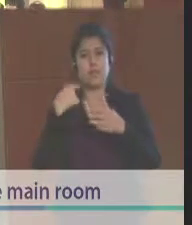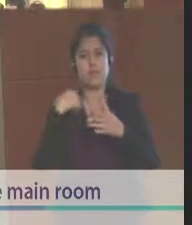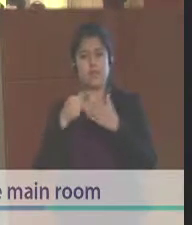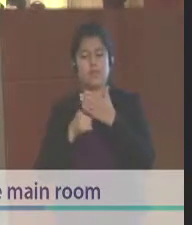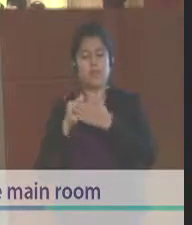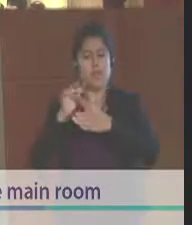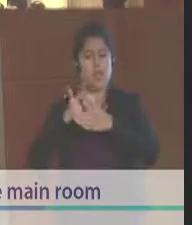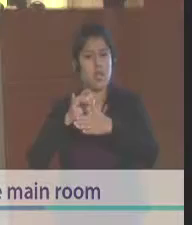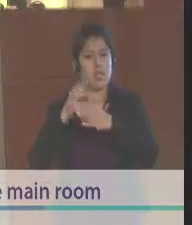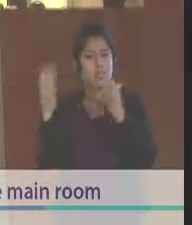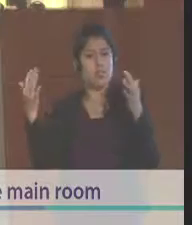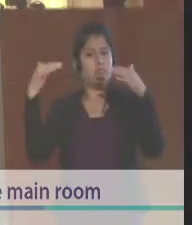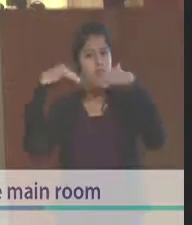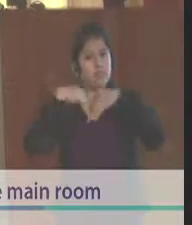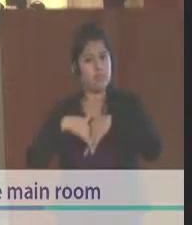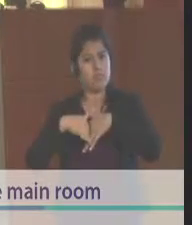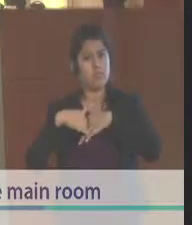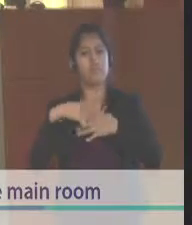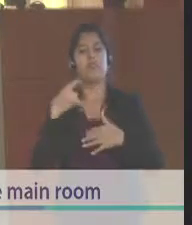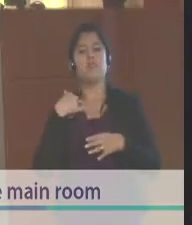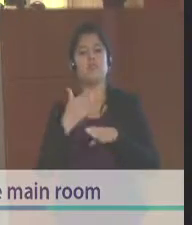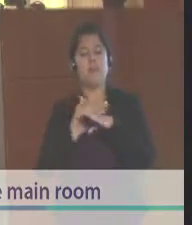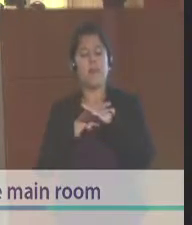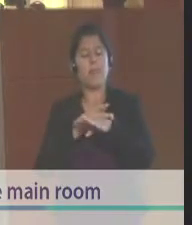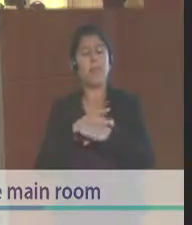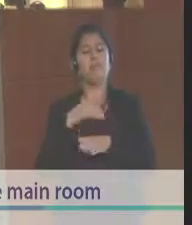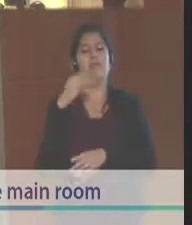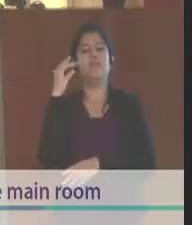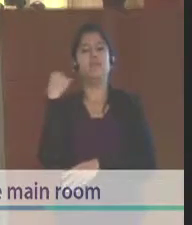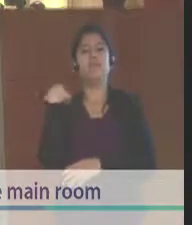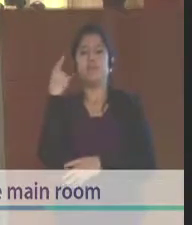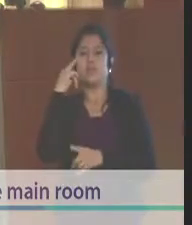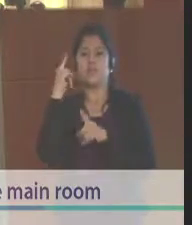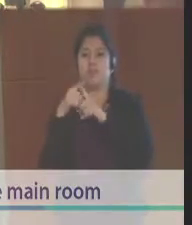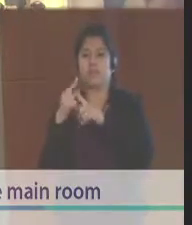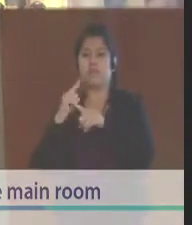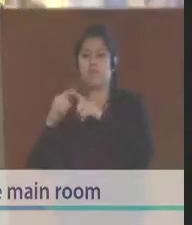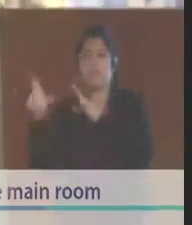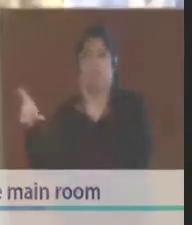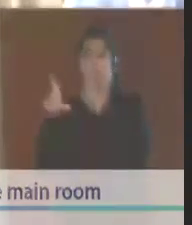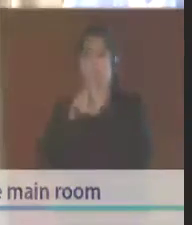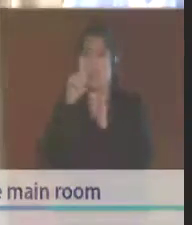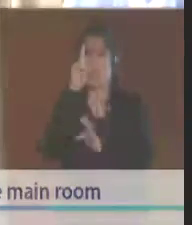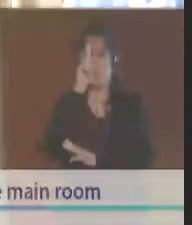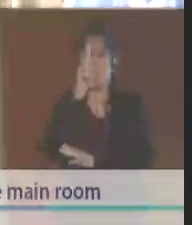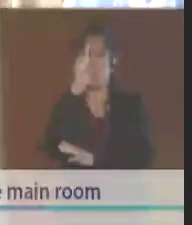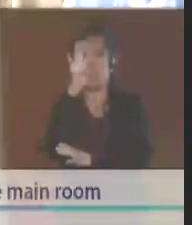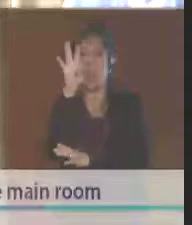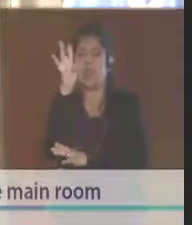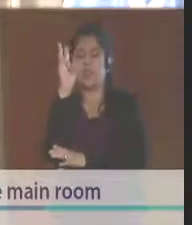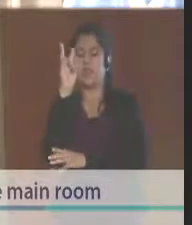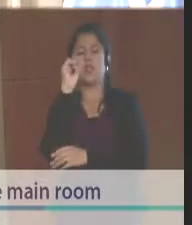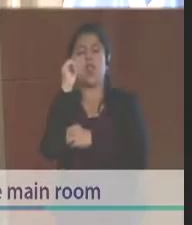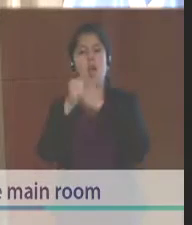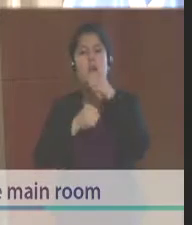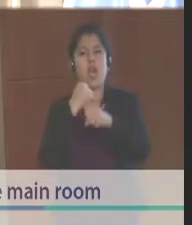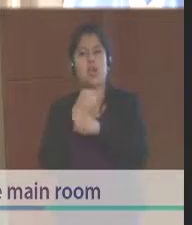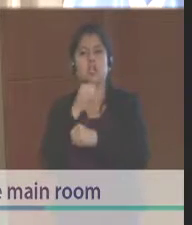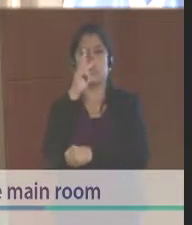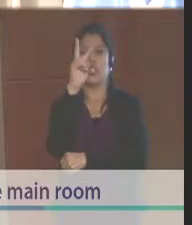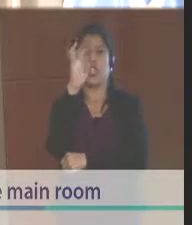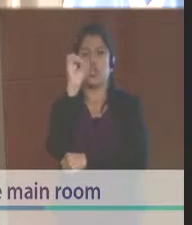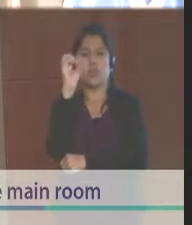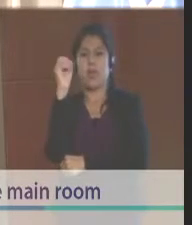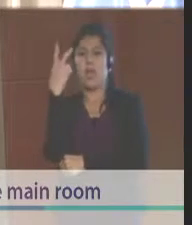the inclusion of disaster risk management in our legislation, with the adoption of Law 147